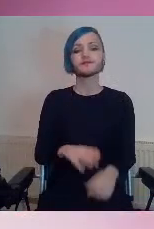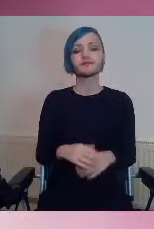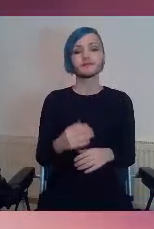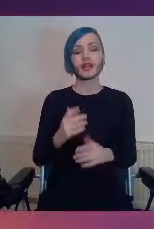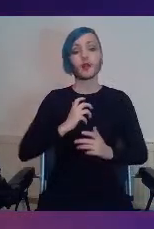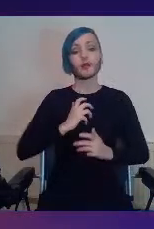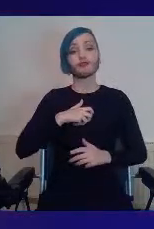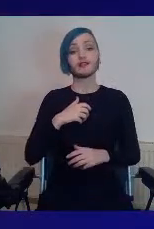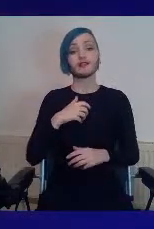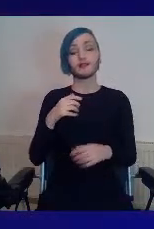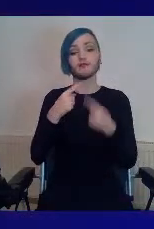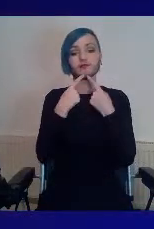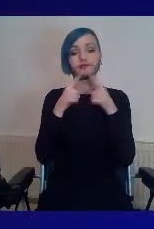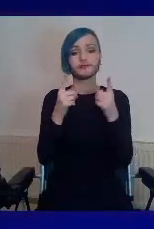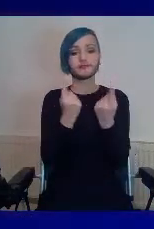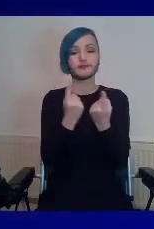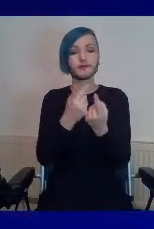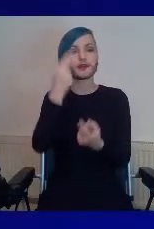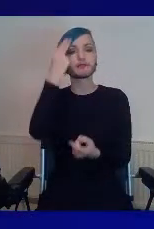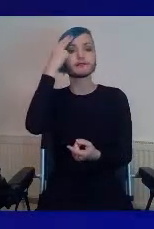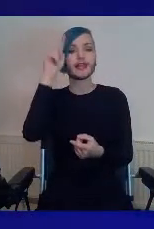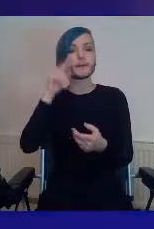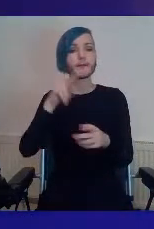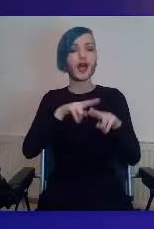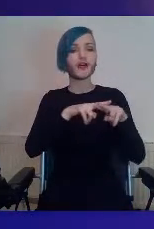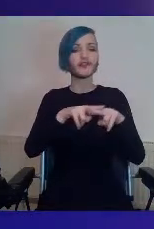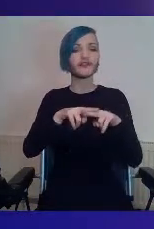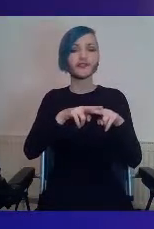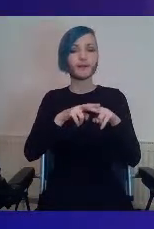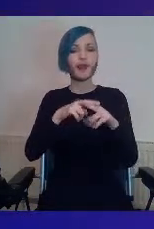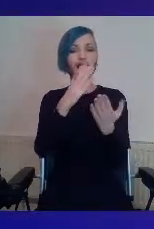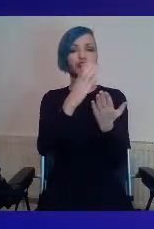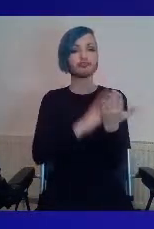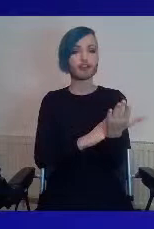called the family chart, which